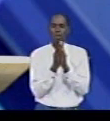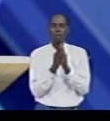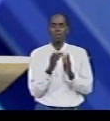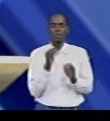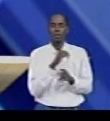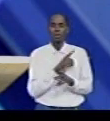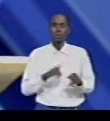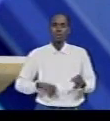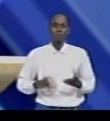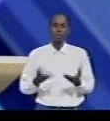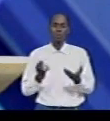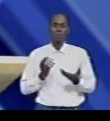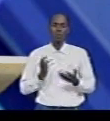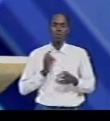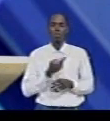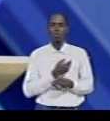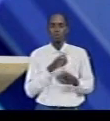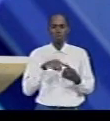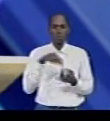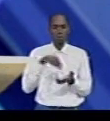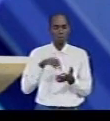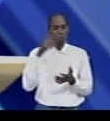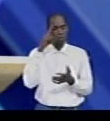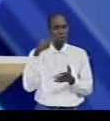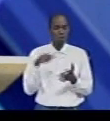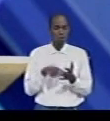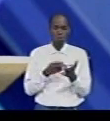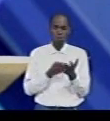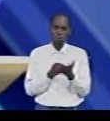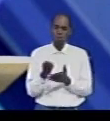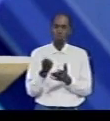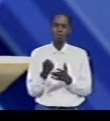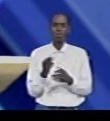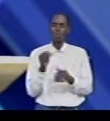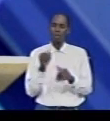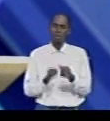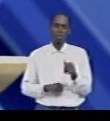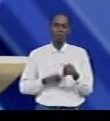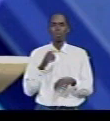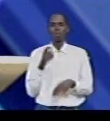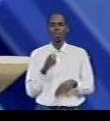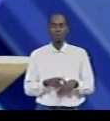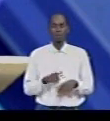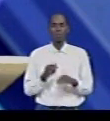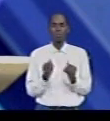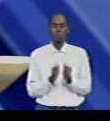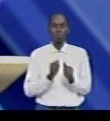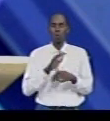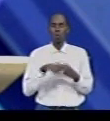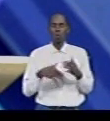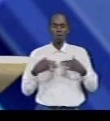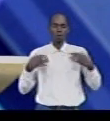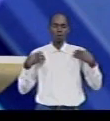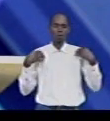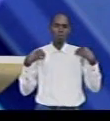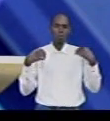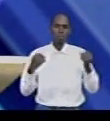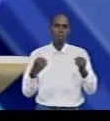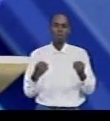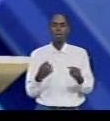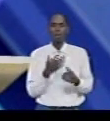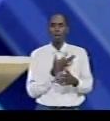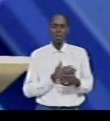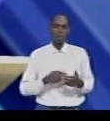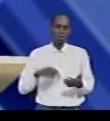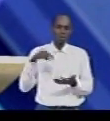stand for this truth and stand courageously and stand committedly. And we stand